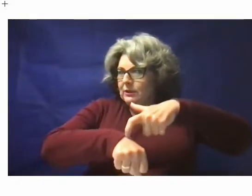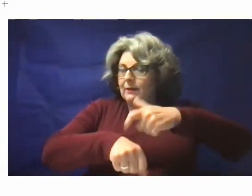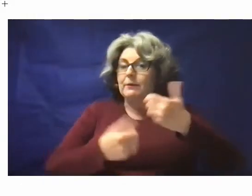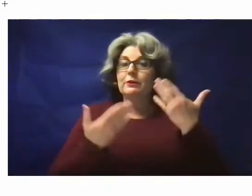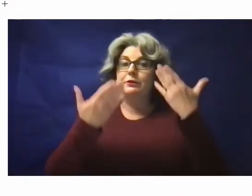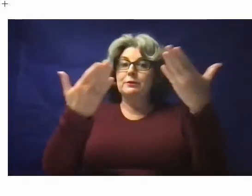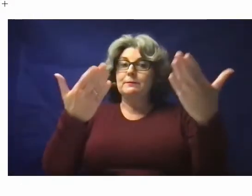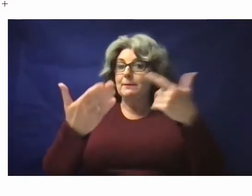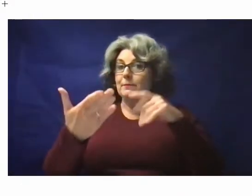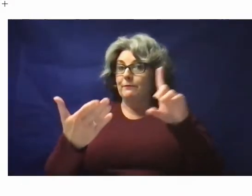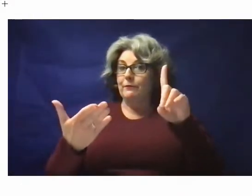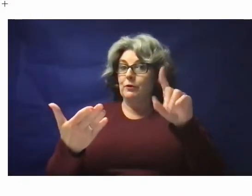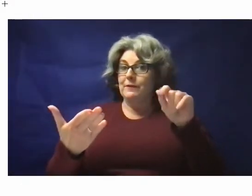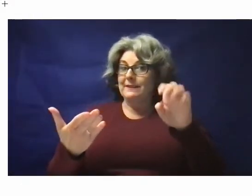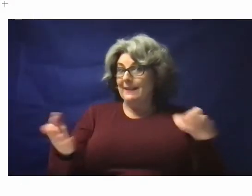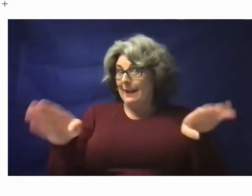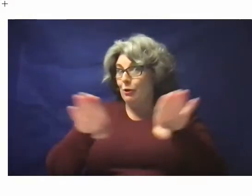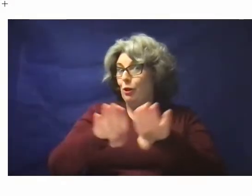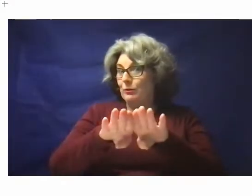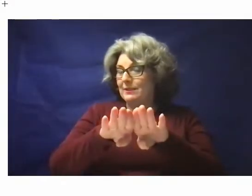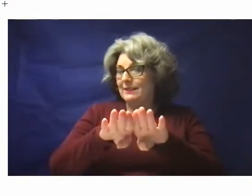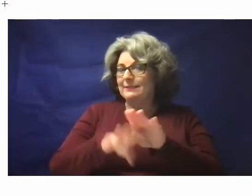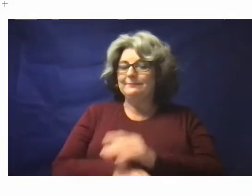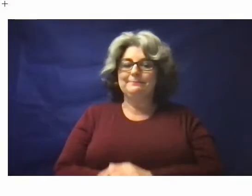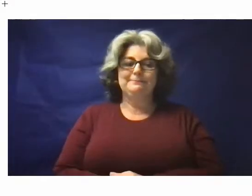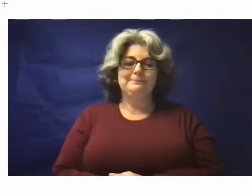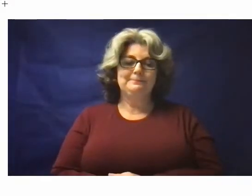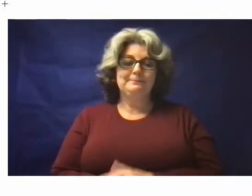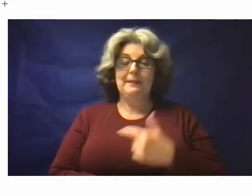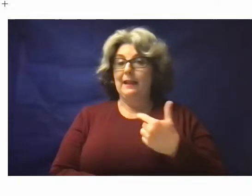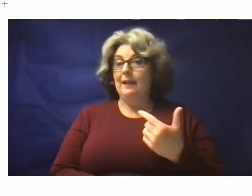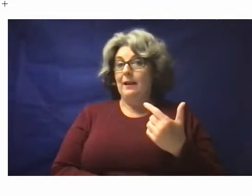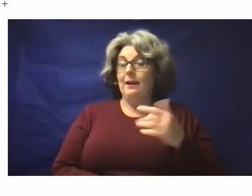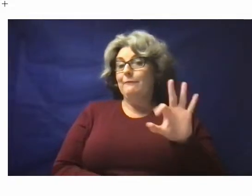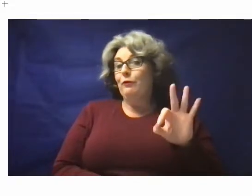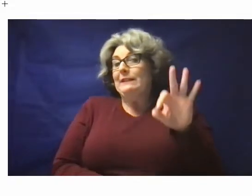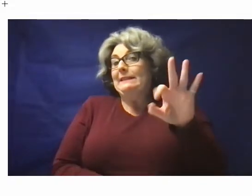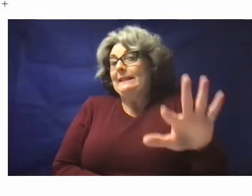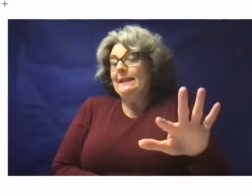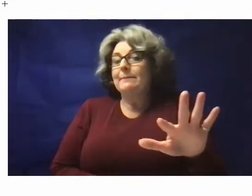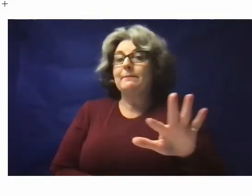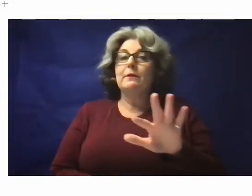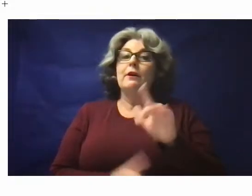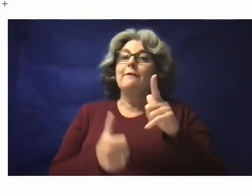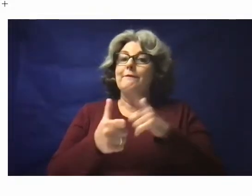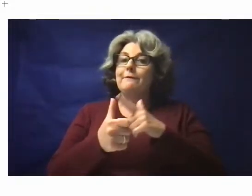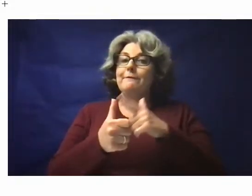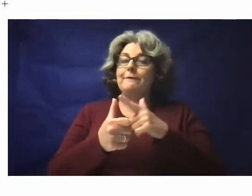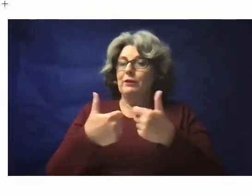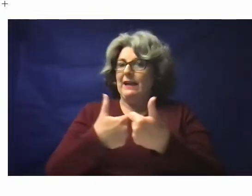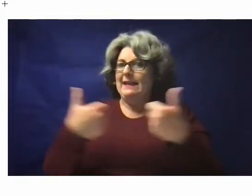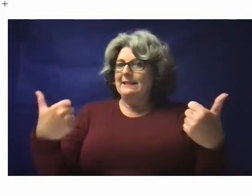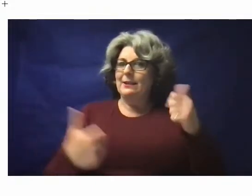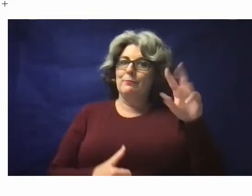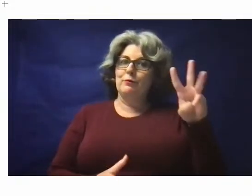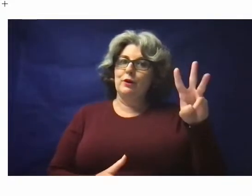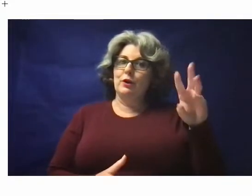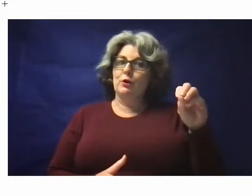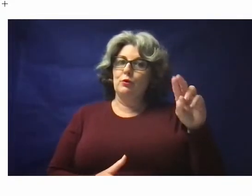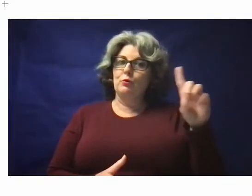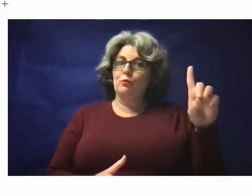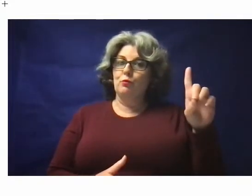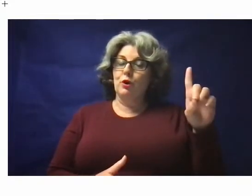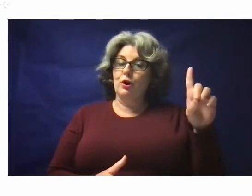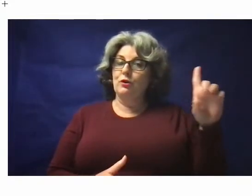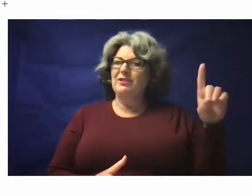closing date. I suggest, for a tip, that you write your responses into a separate Word document and cut and paste your